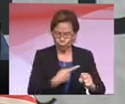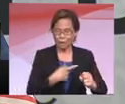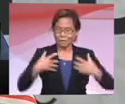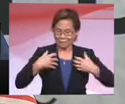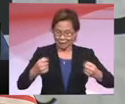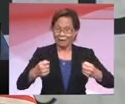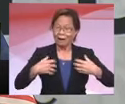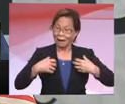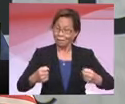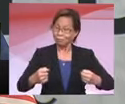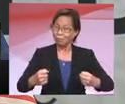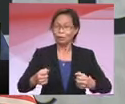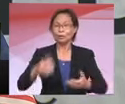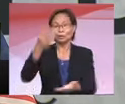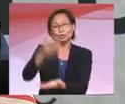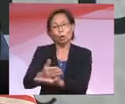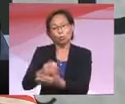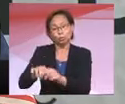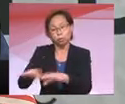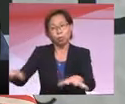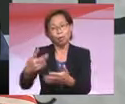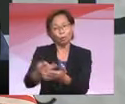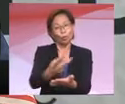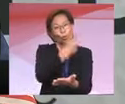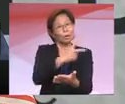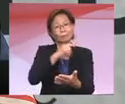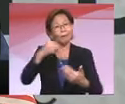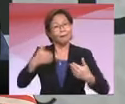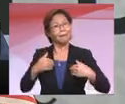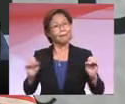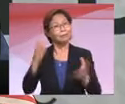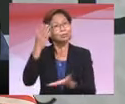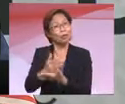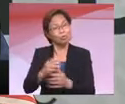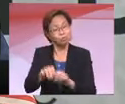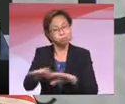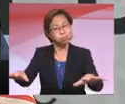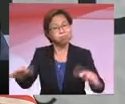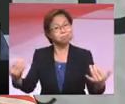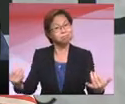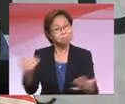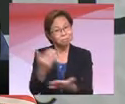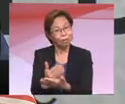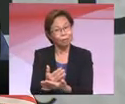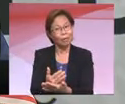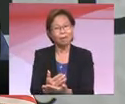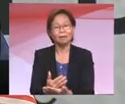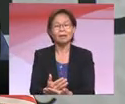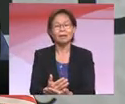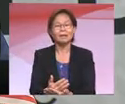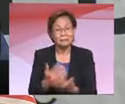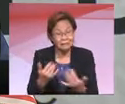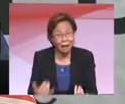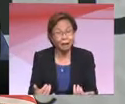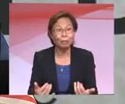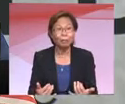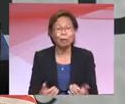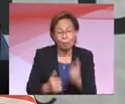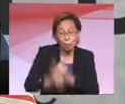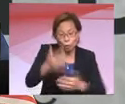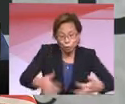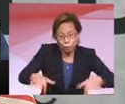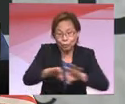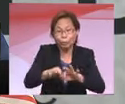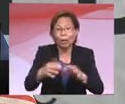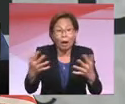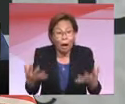last 2 weeks, we do not have any more infection from that cluster. So at the end of the day, it is how we use